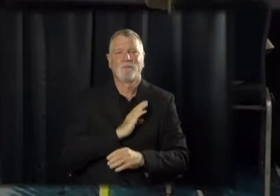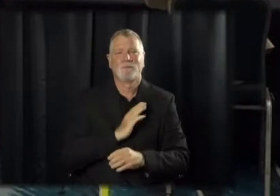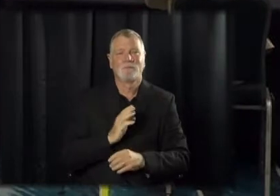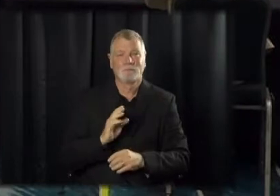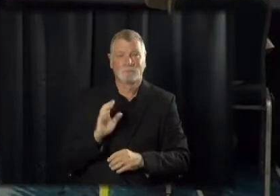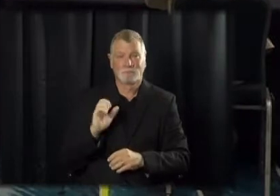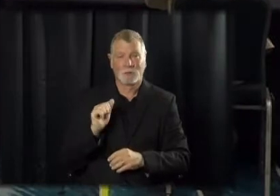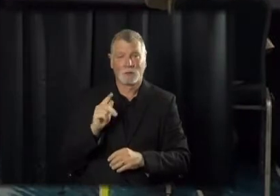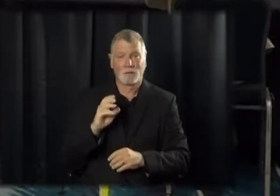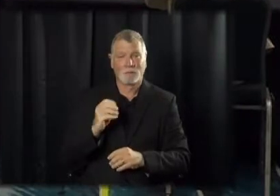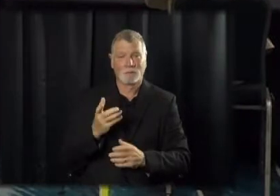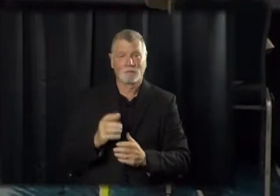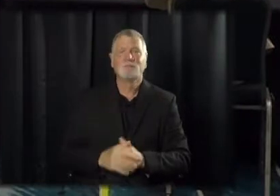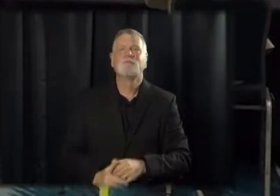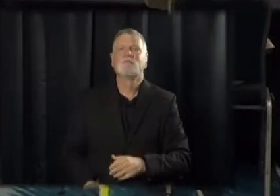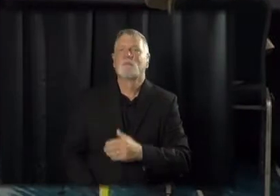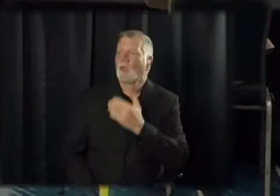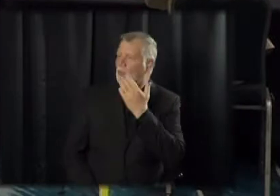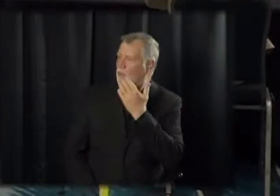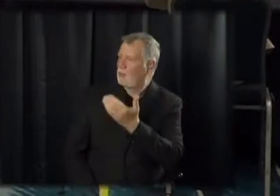Antonio? Yes, thank you, Chairman.